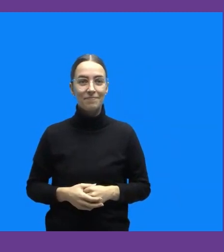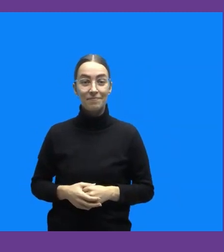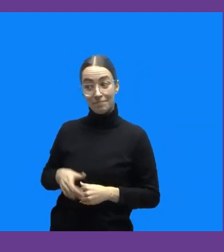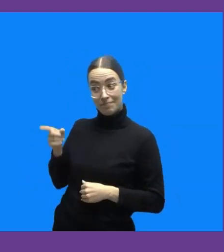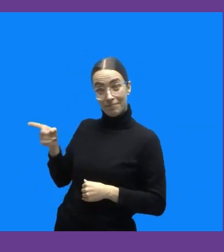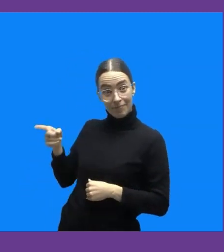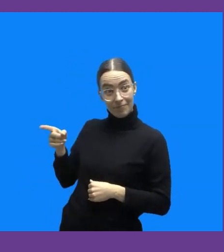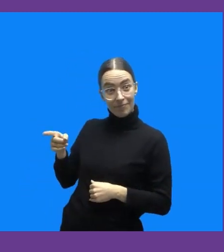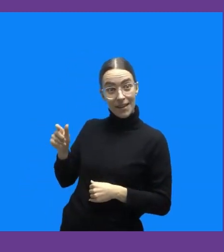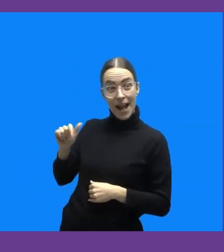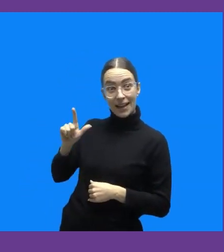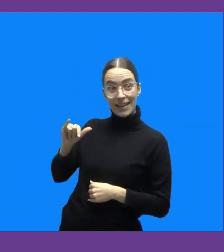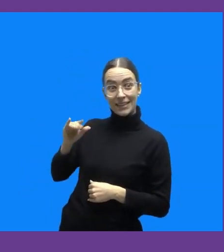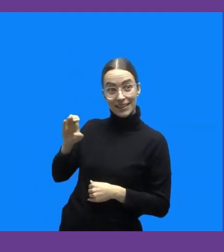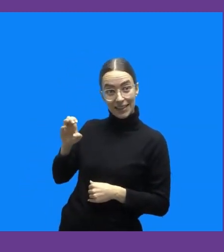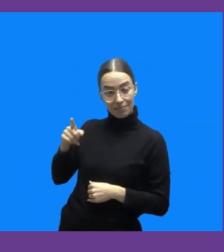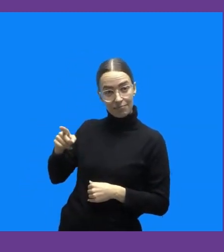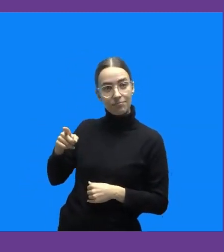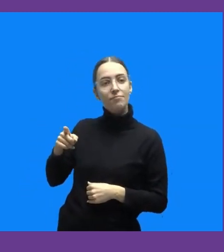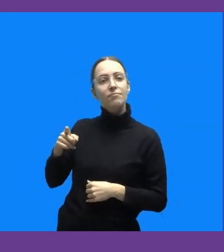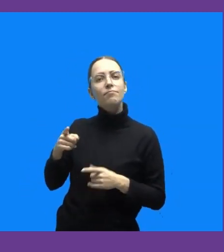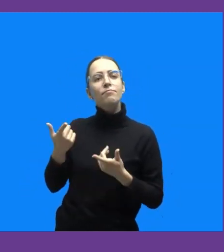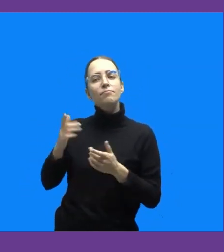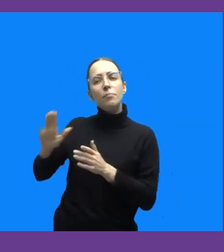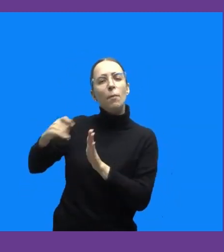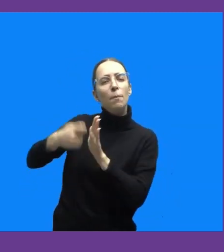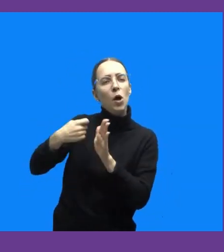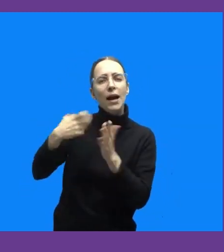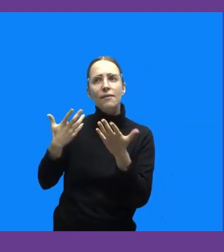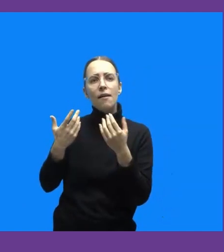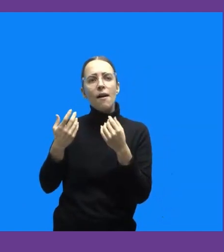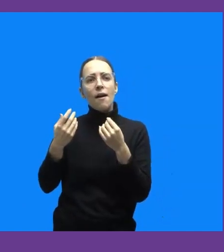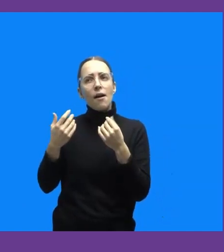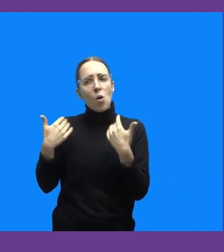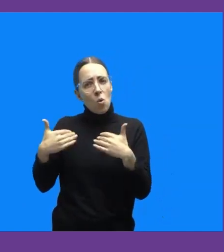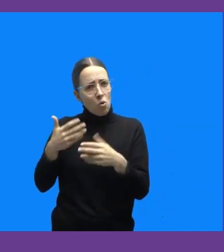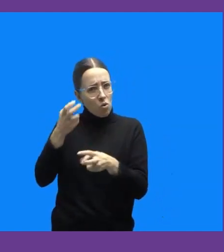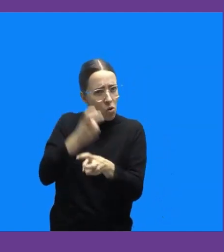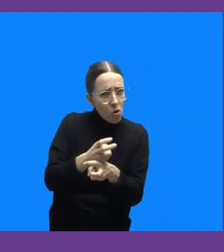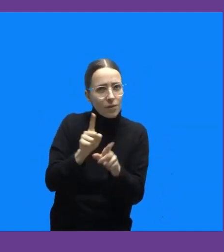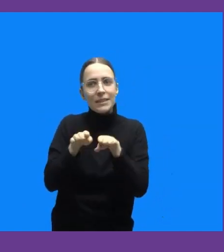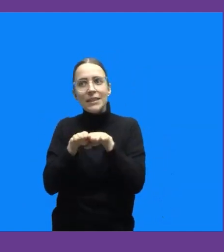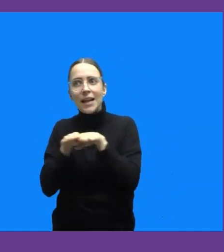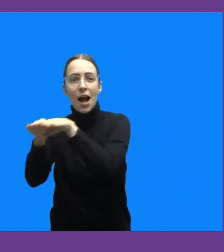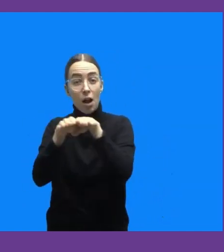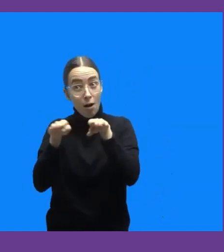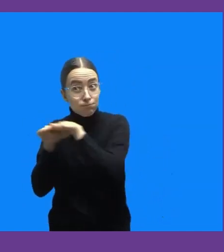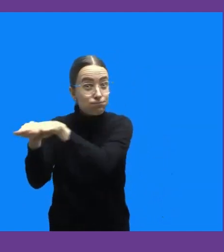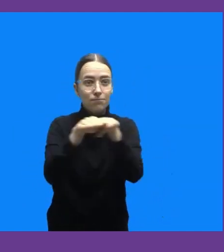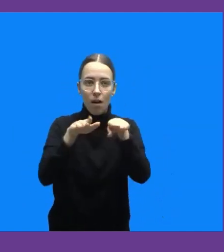38 standards. That was not an easy path. And so maybe you can tell how that process was. Okay.